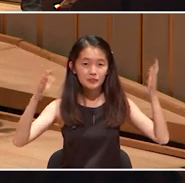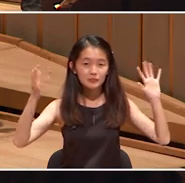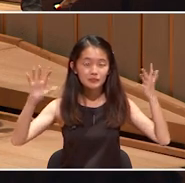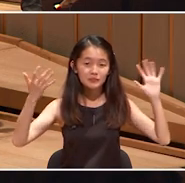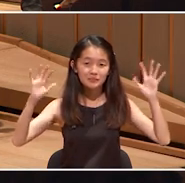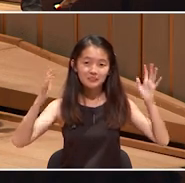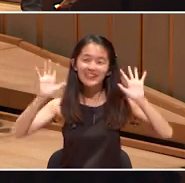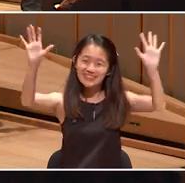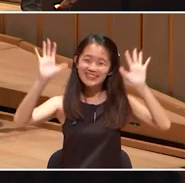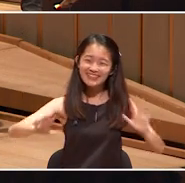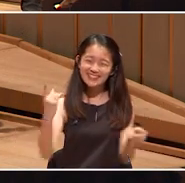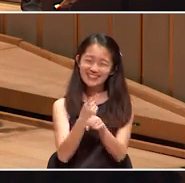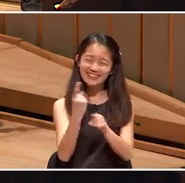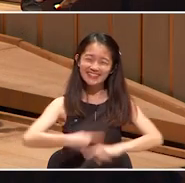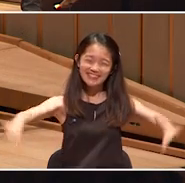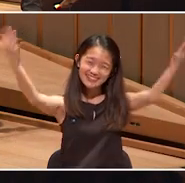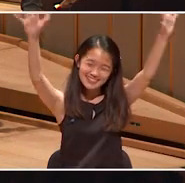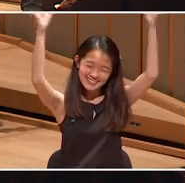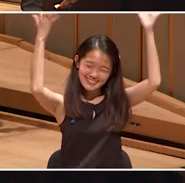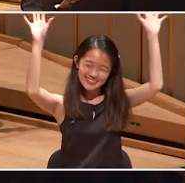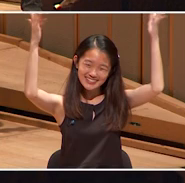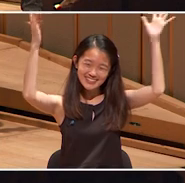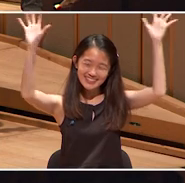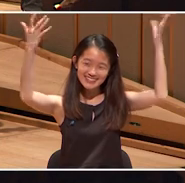Was it wonderful? A big round of applause.